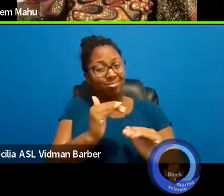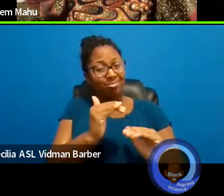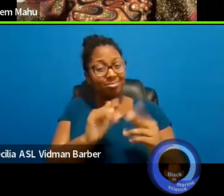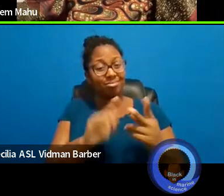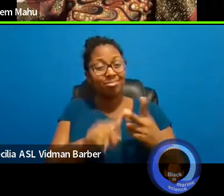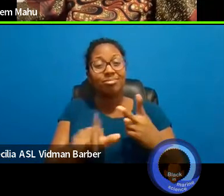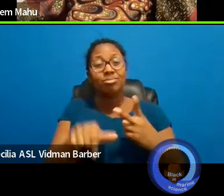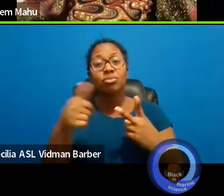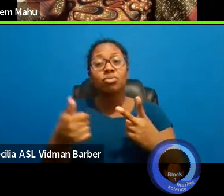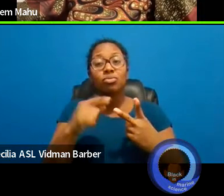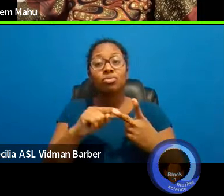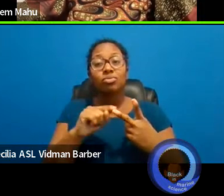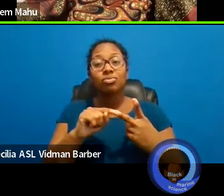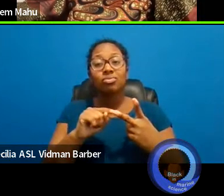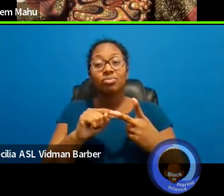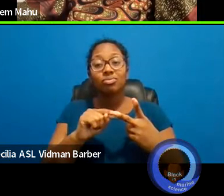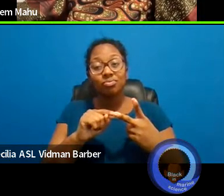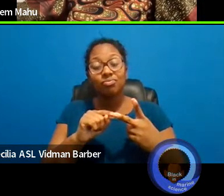there have been,